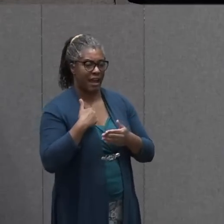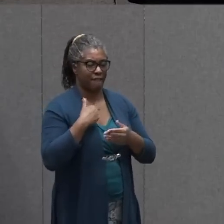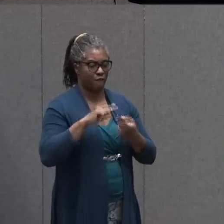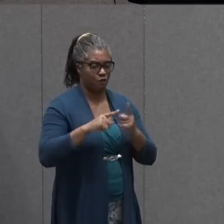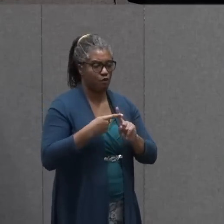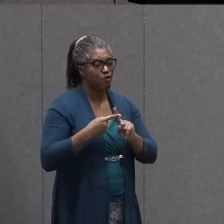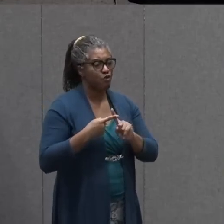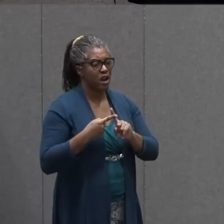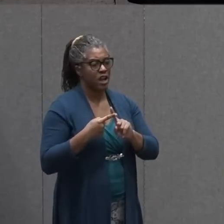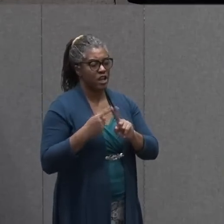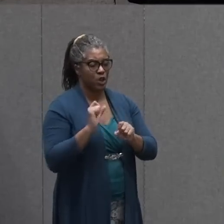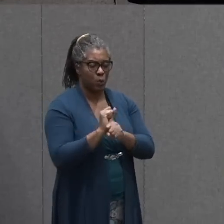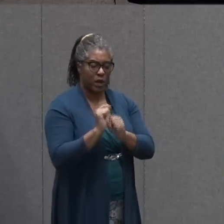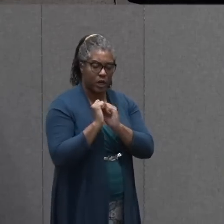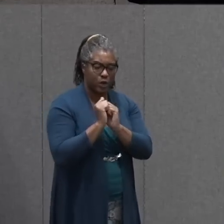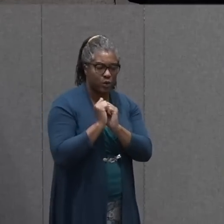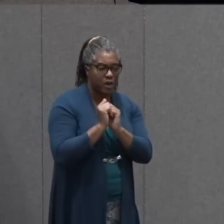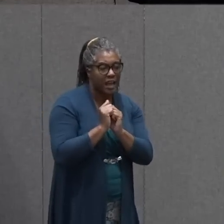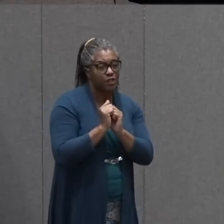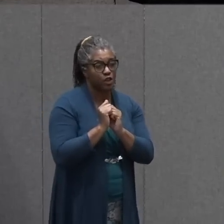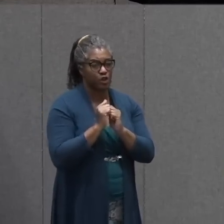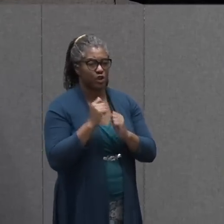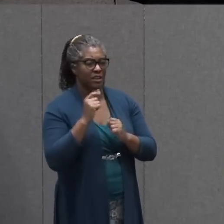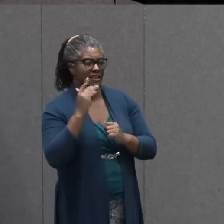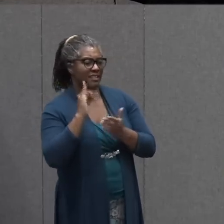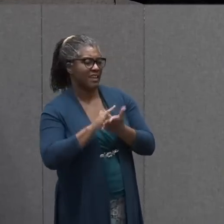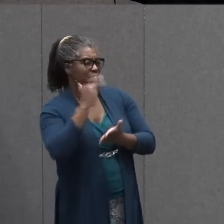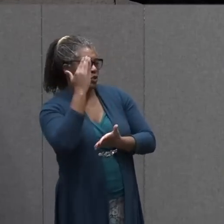proofread. That's why we edit. Yeah. That's why we improve.